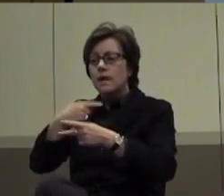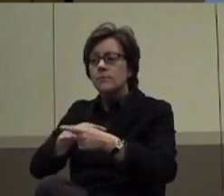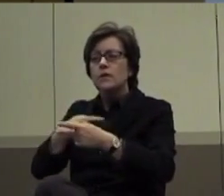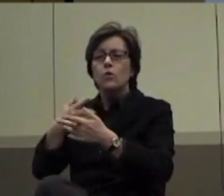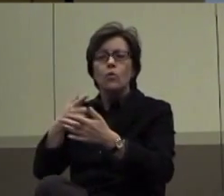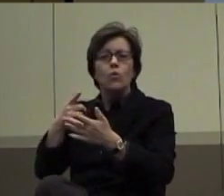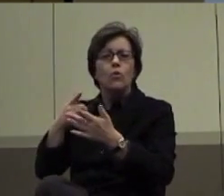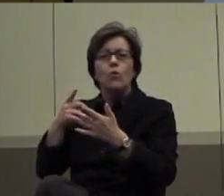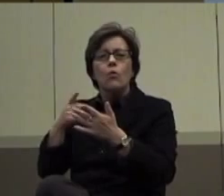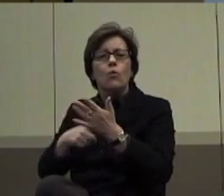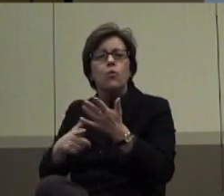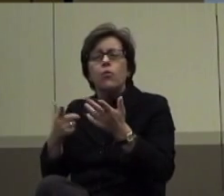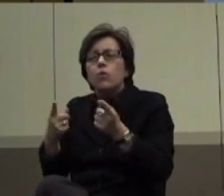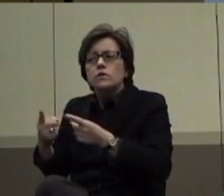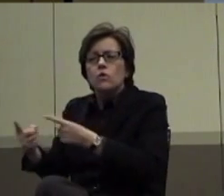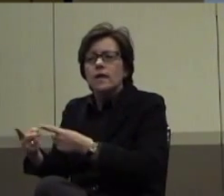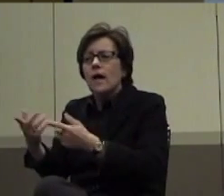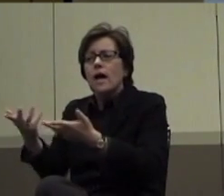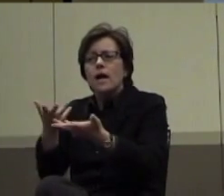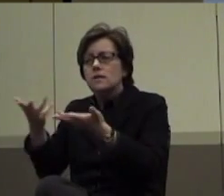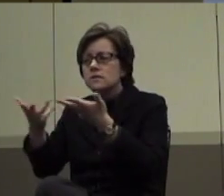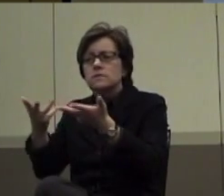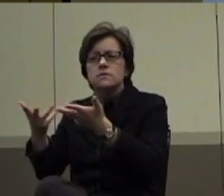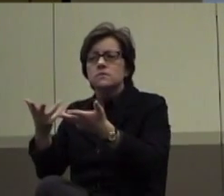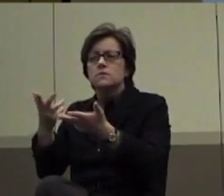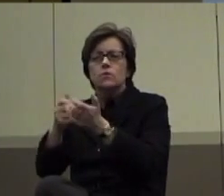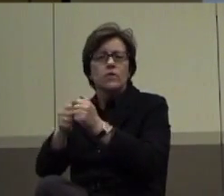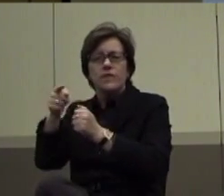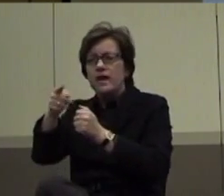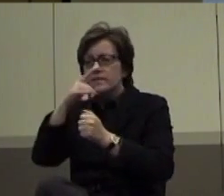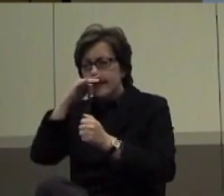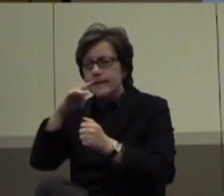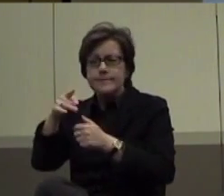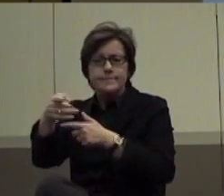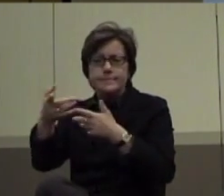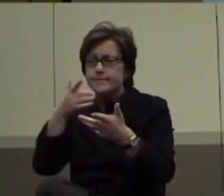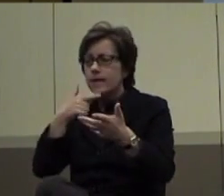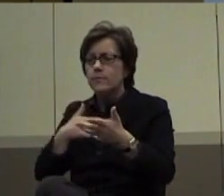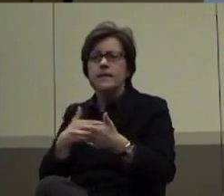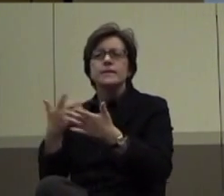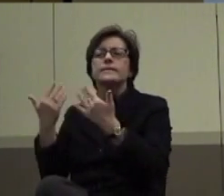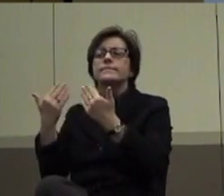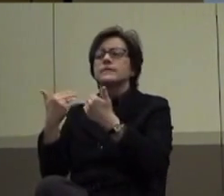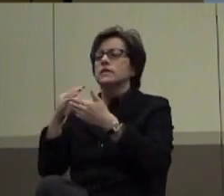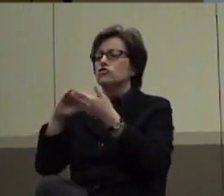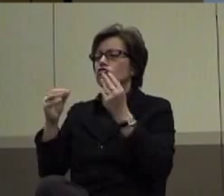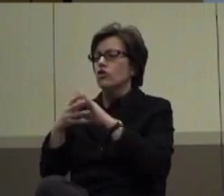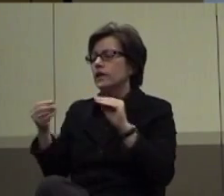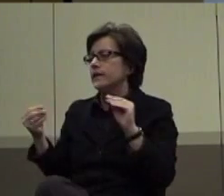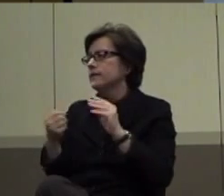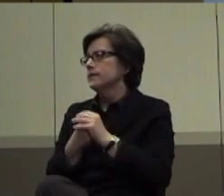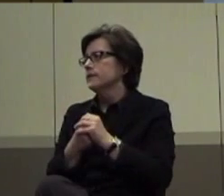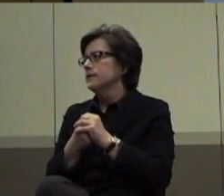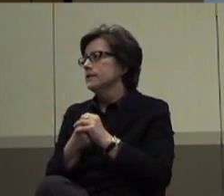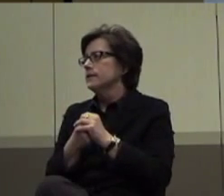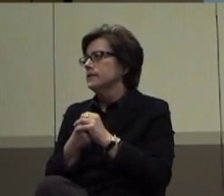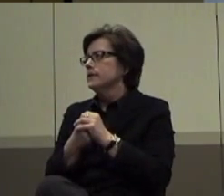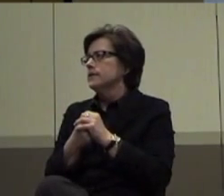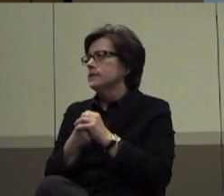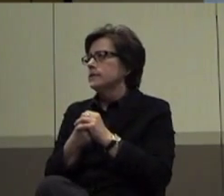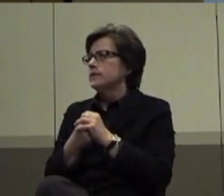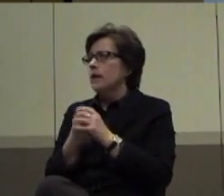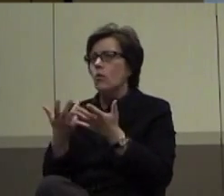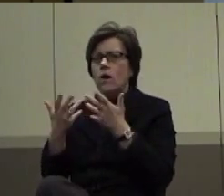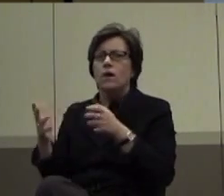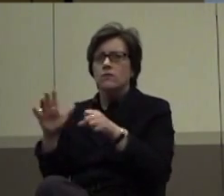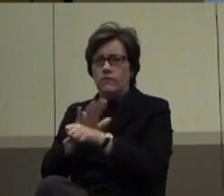about a kid, what's happening with this kid? What's the scenario? I need the story. And I want as full a story as I